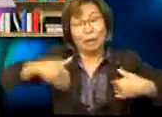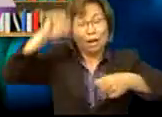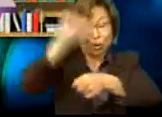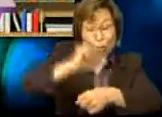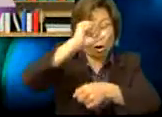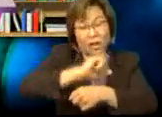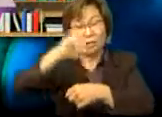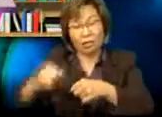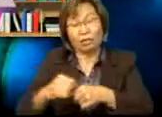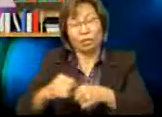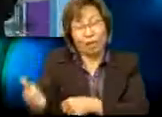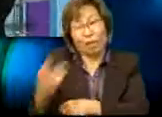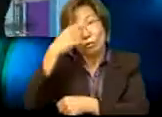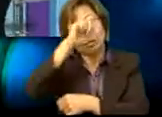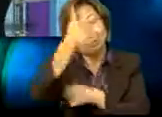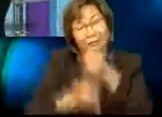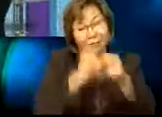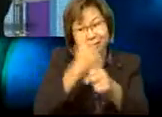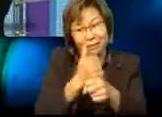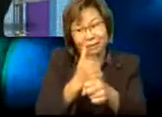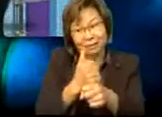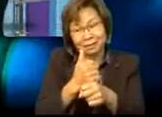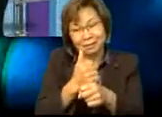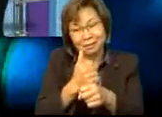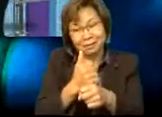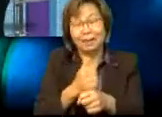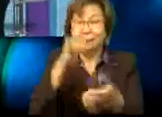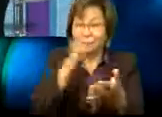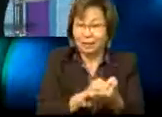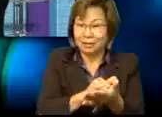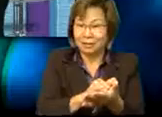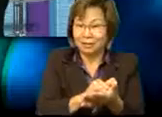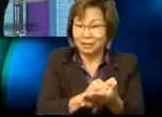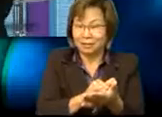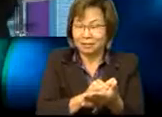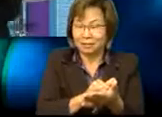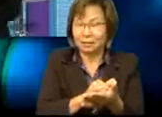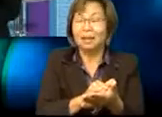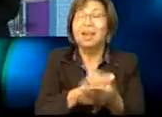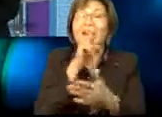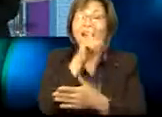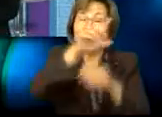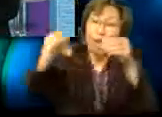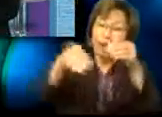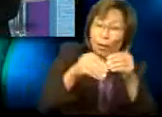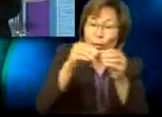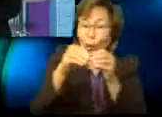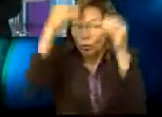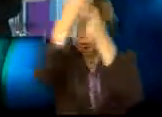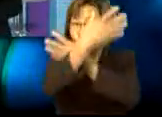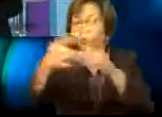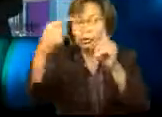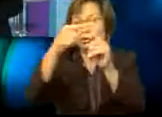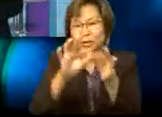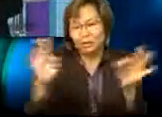for 10 years. That's the way to do it. You have actually added more information to the sentence.